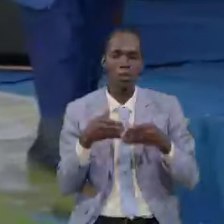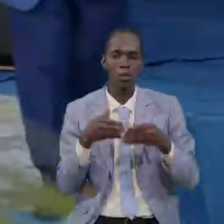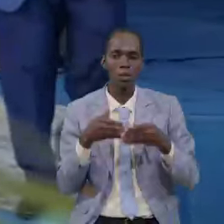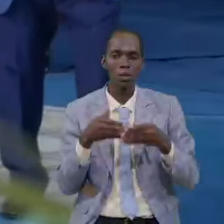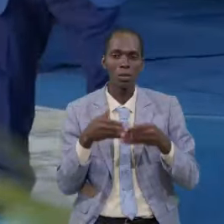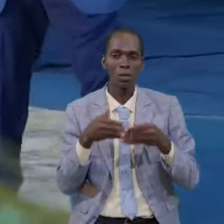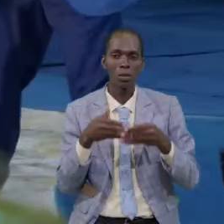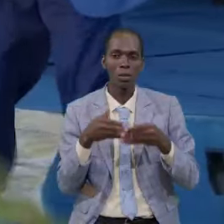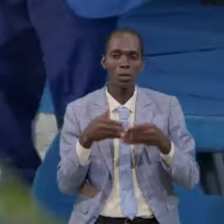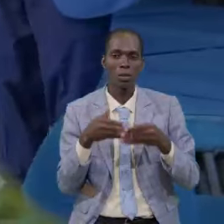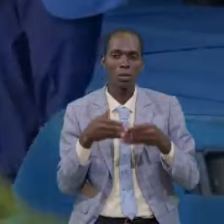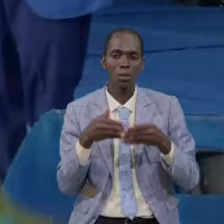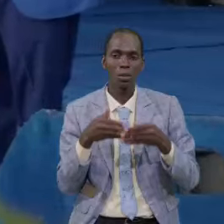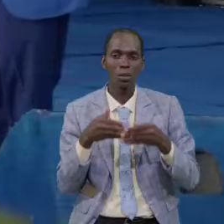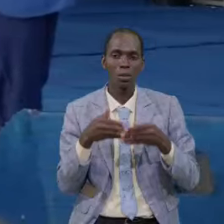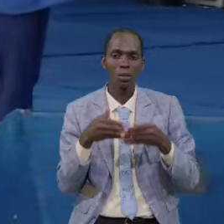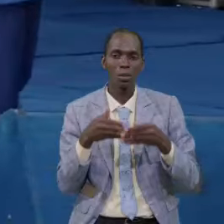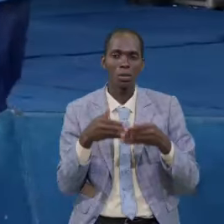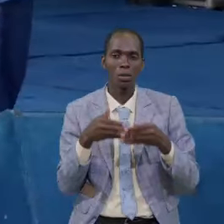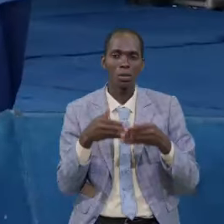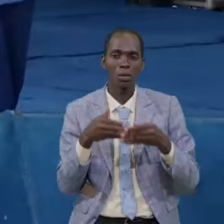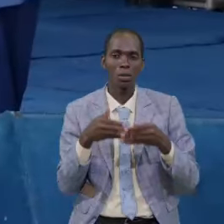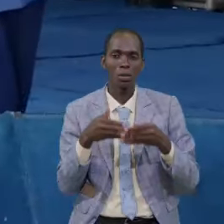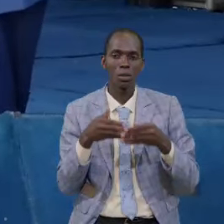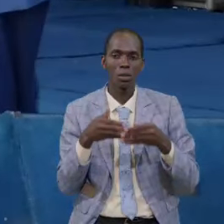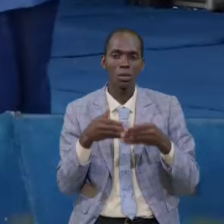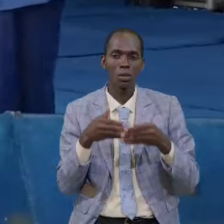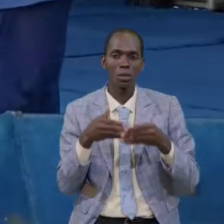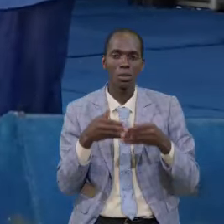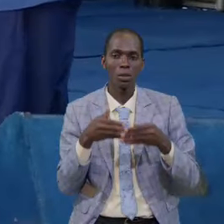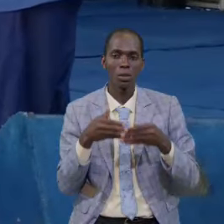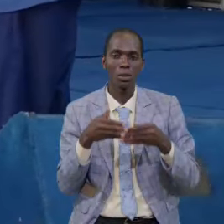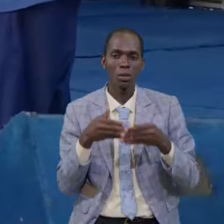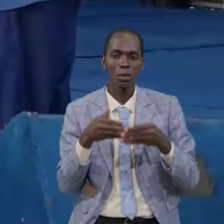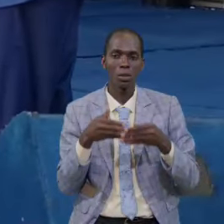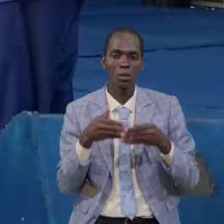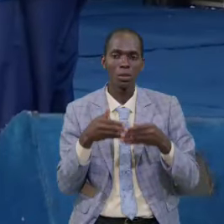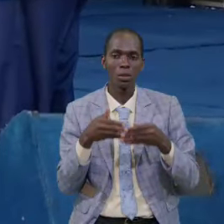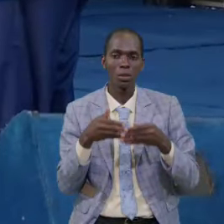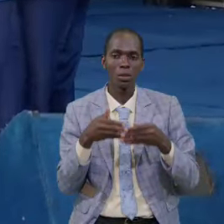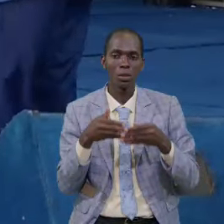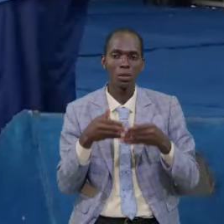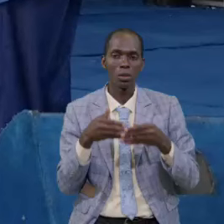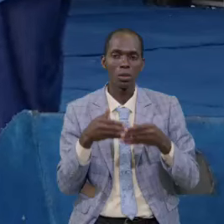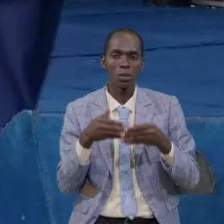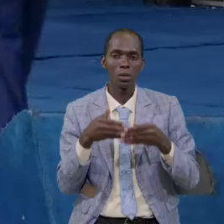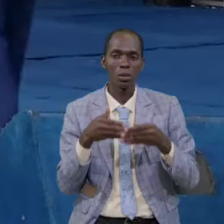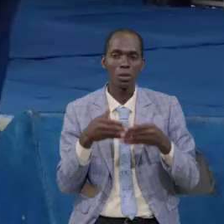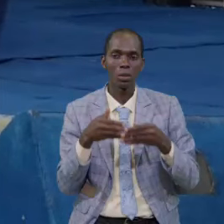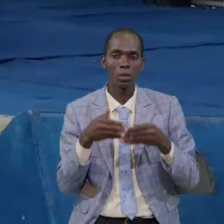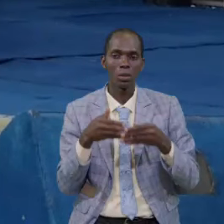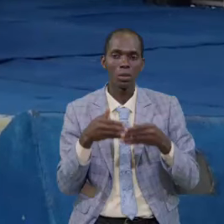And when you are confused, they'll set you right. When you have questions, they'll answer your questions. And when it appears